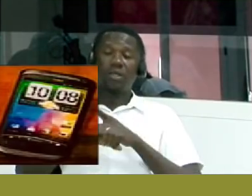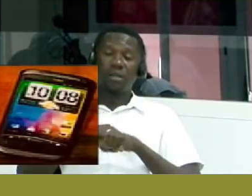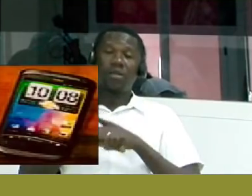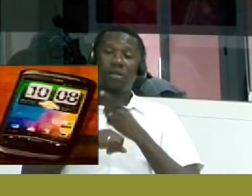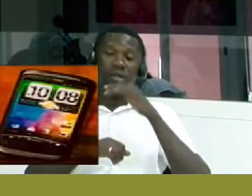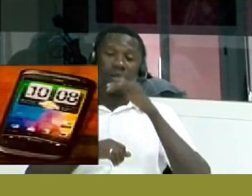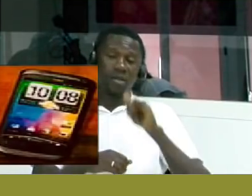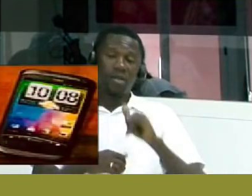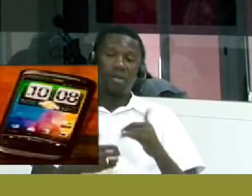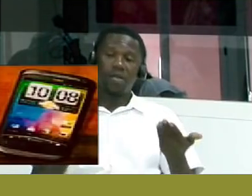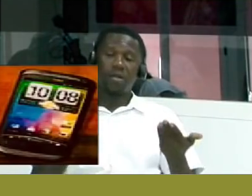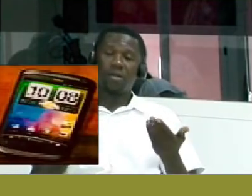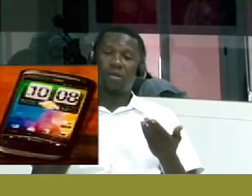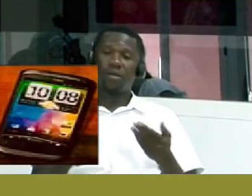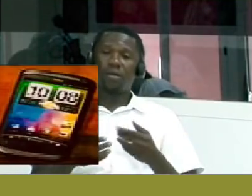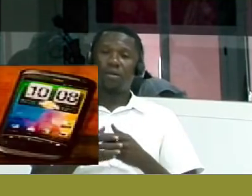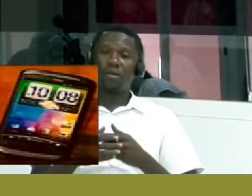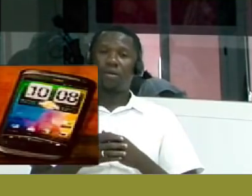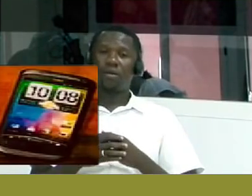year,